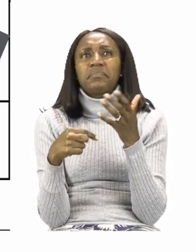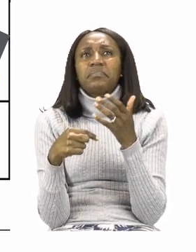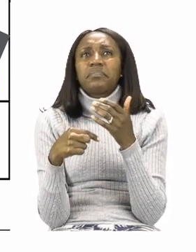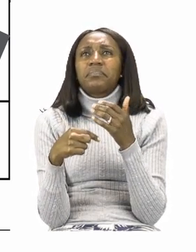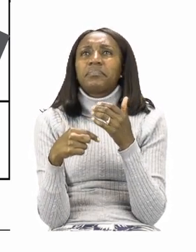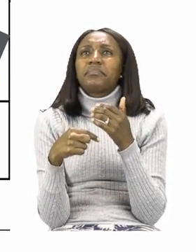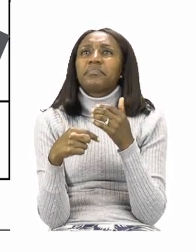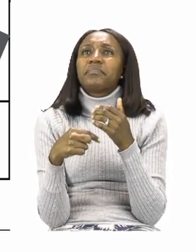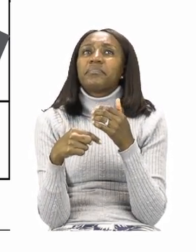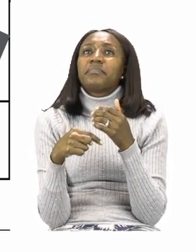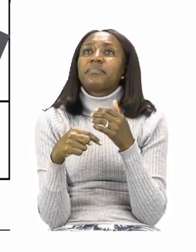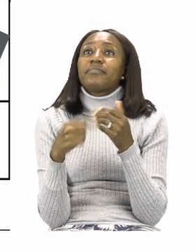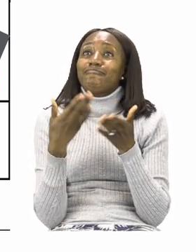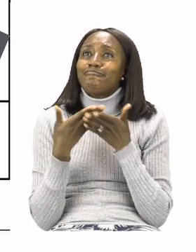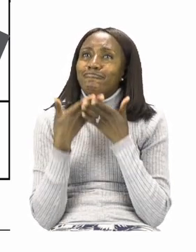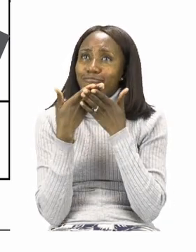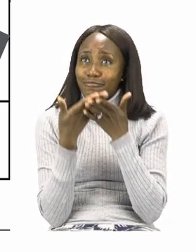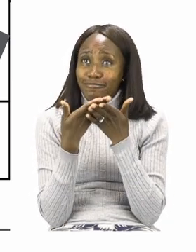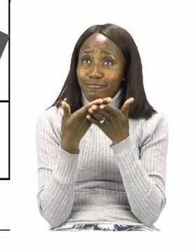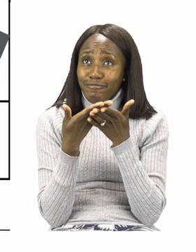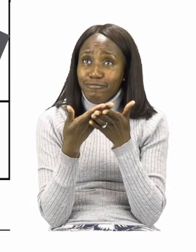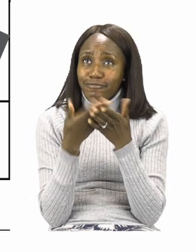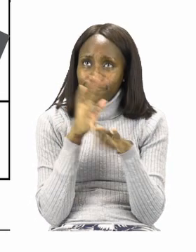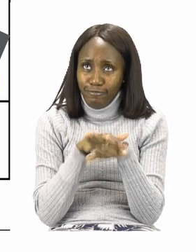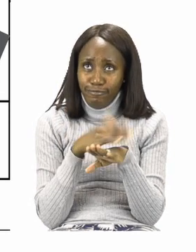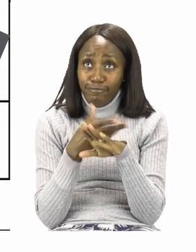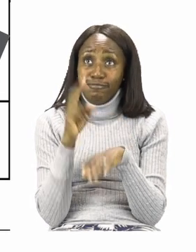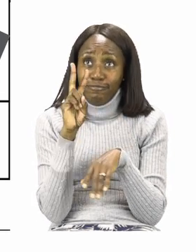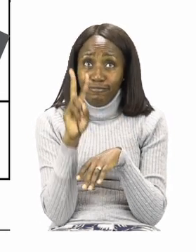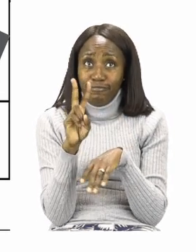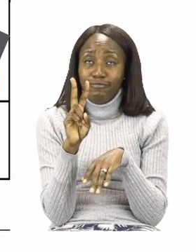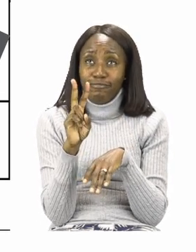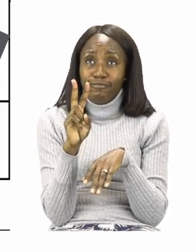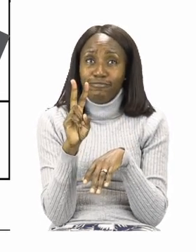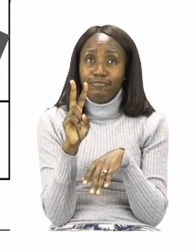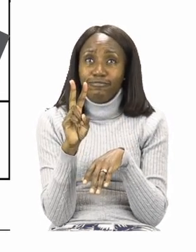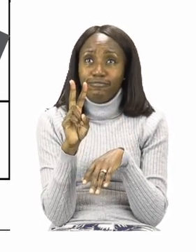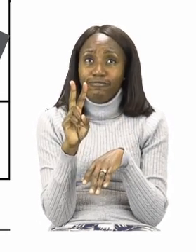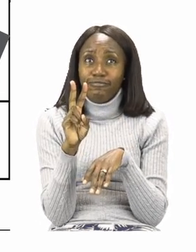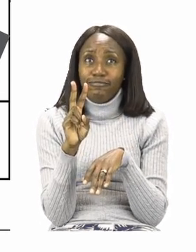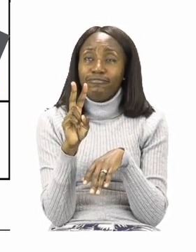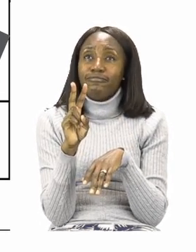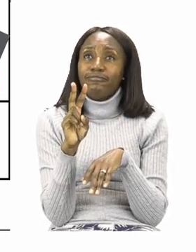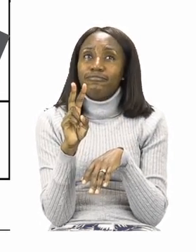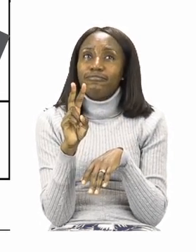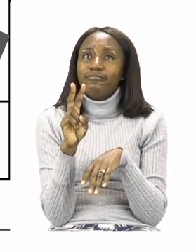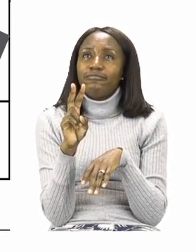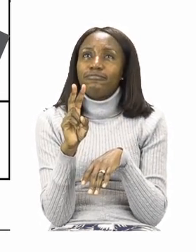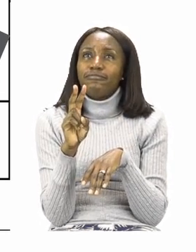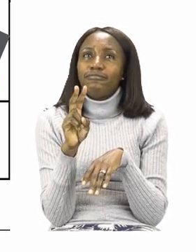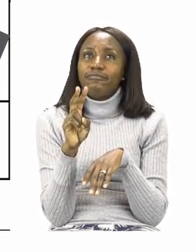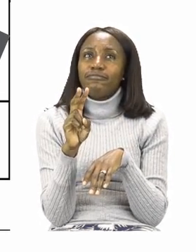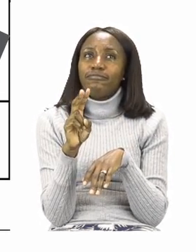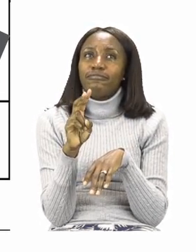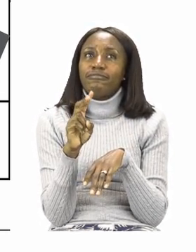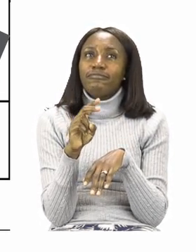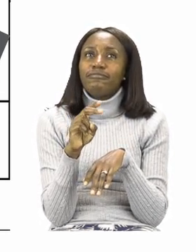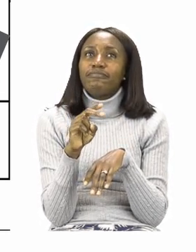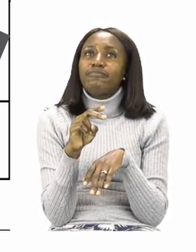am going to do 2 examples with you as well. So let's look at number D.